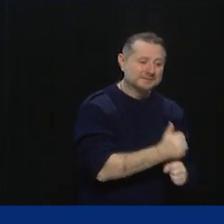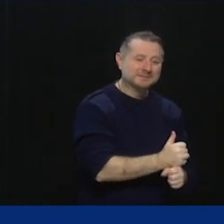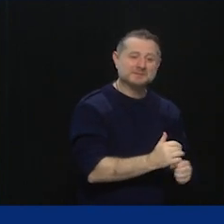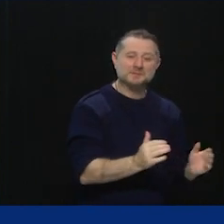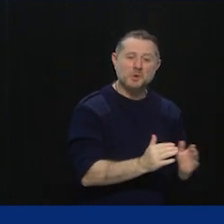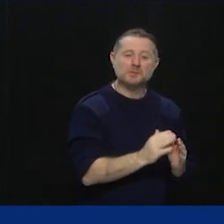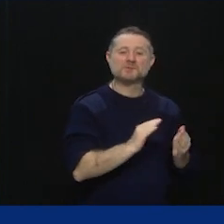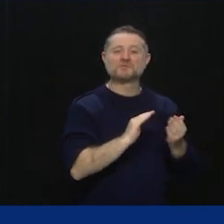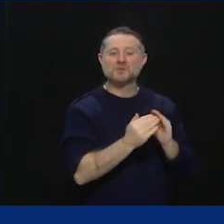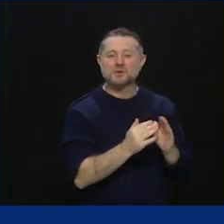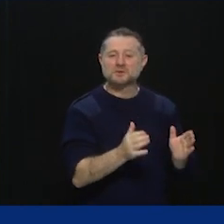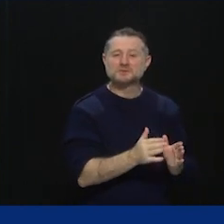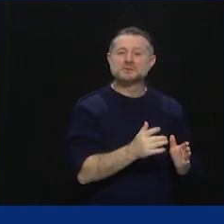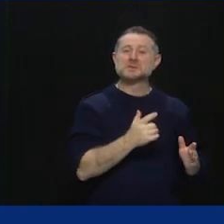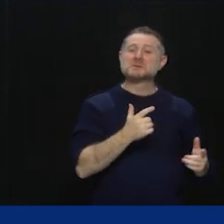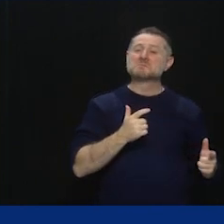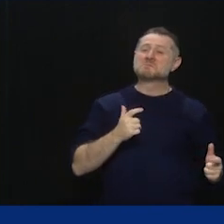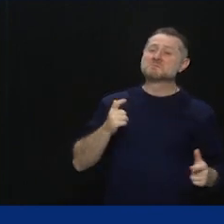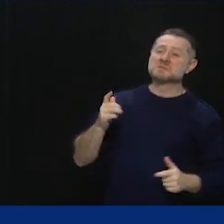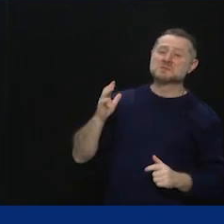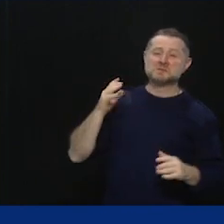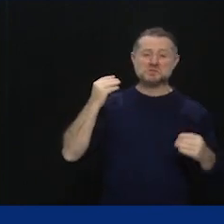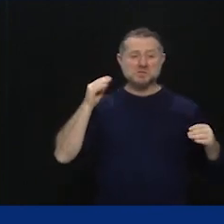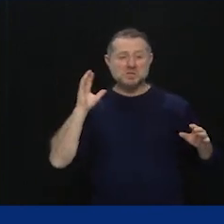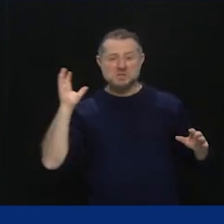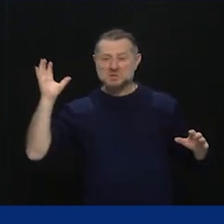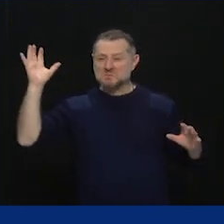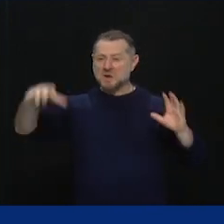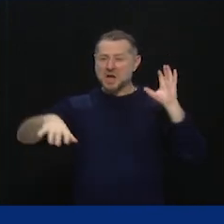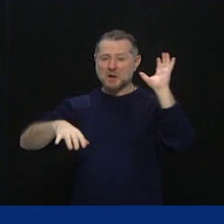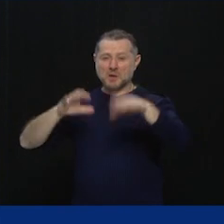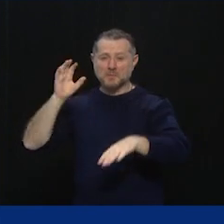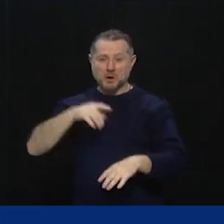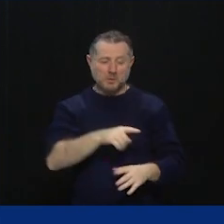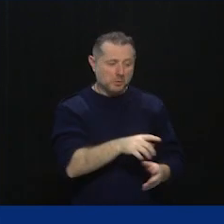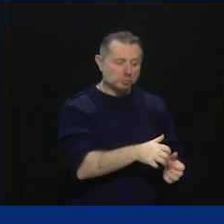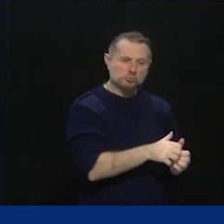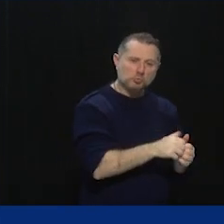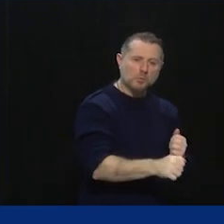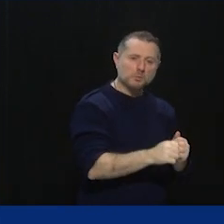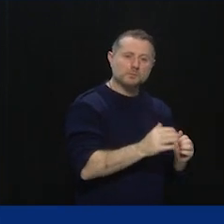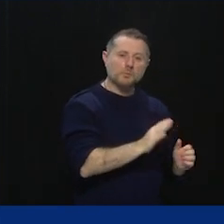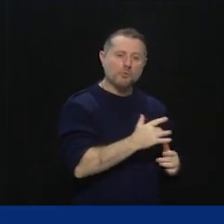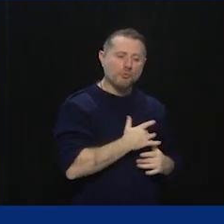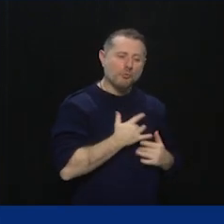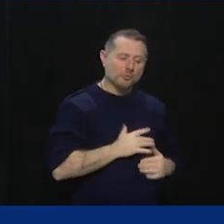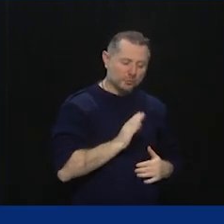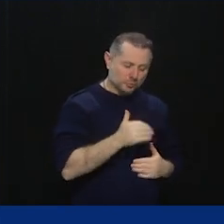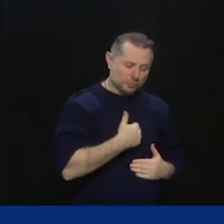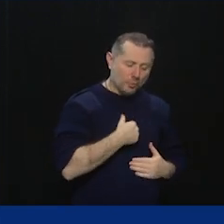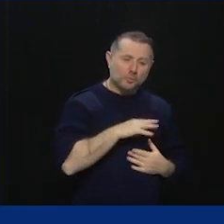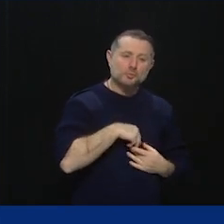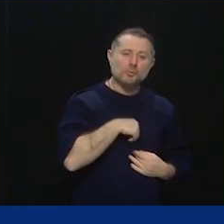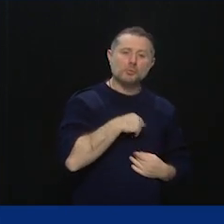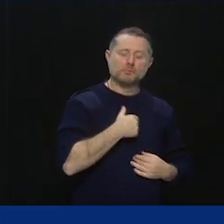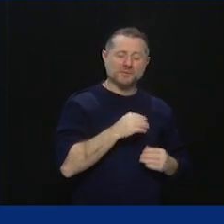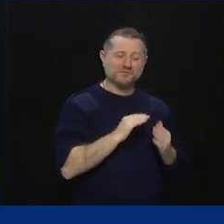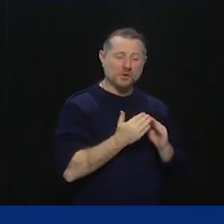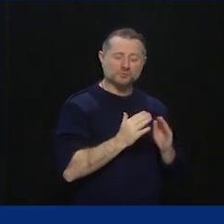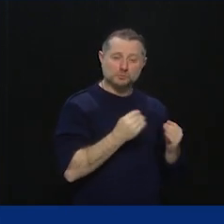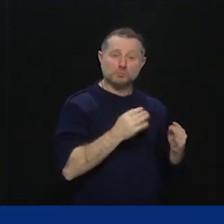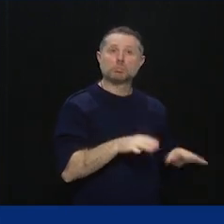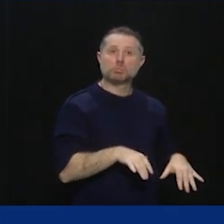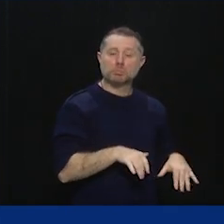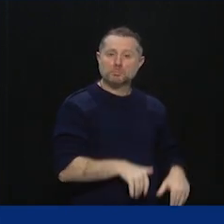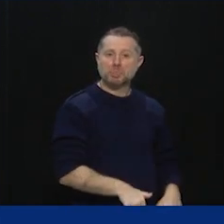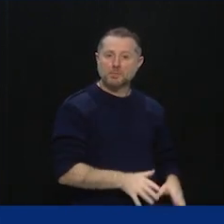stores coming were going to destroy the heart and soul of my little village. That's why I ran for office when the town board members just ignored me, and